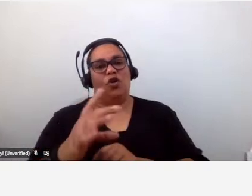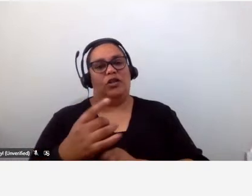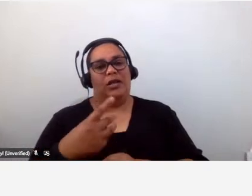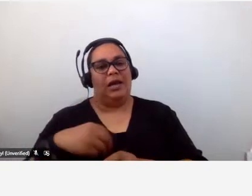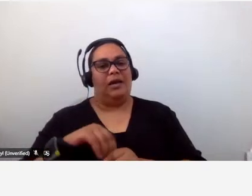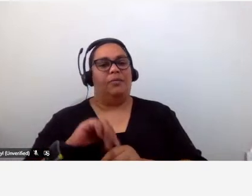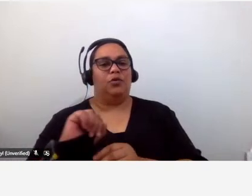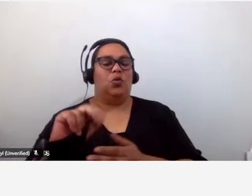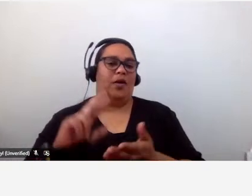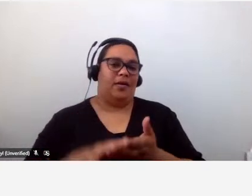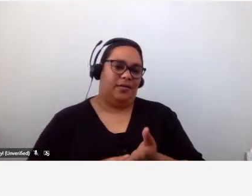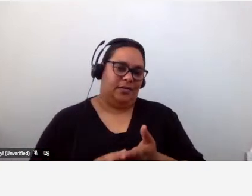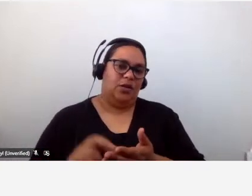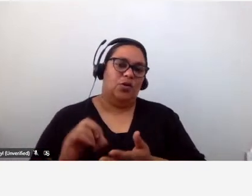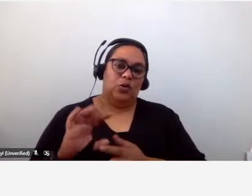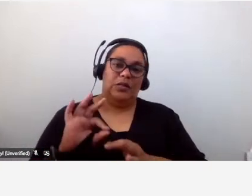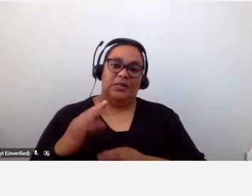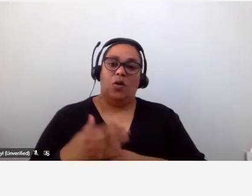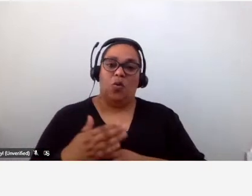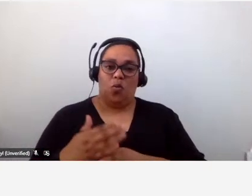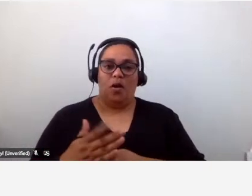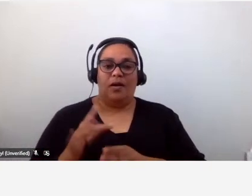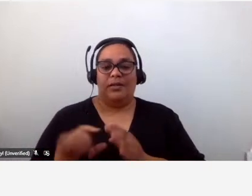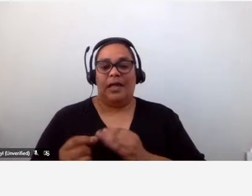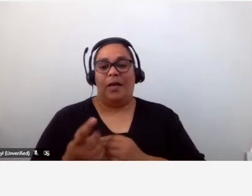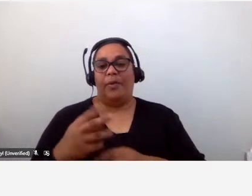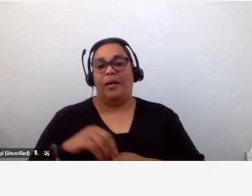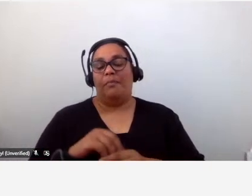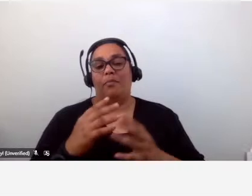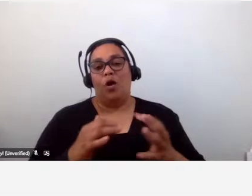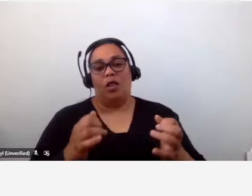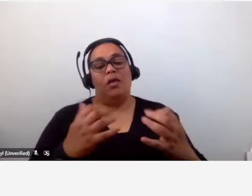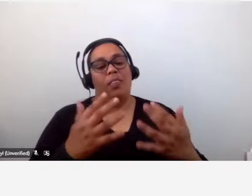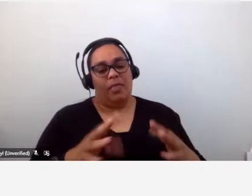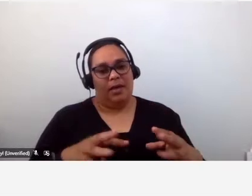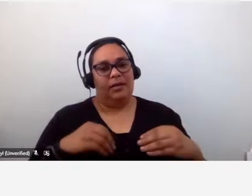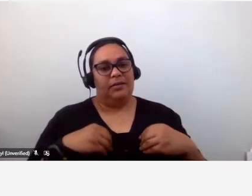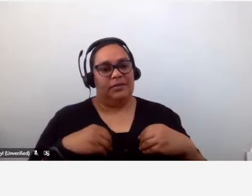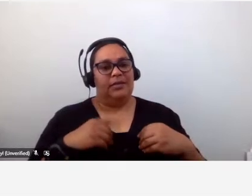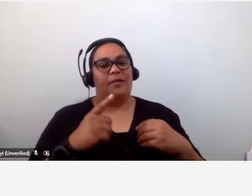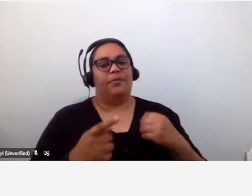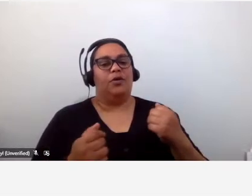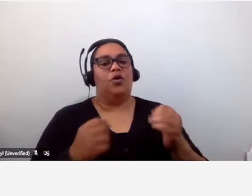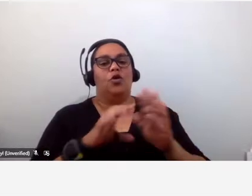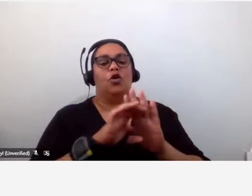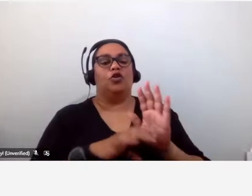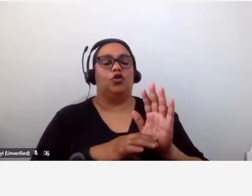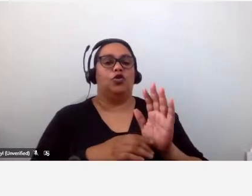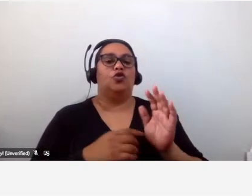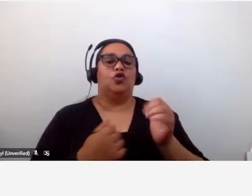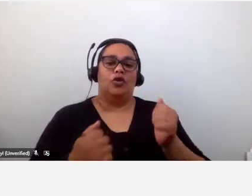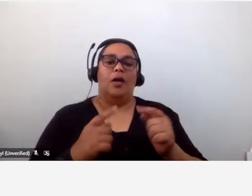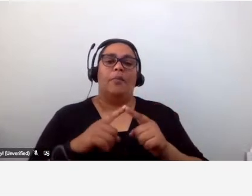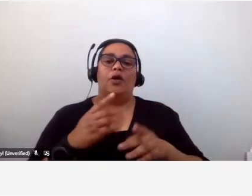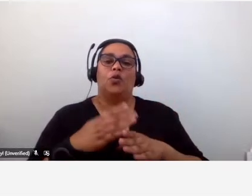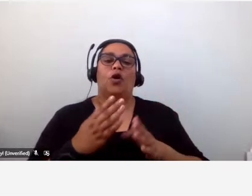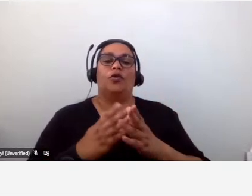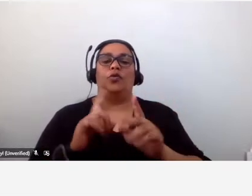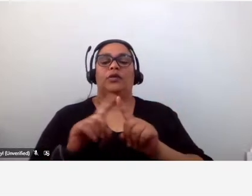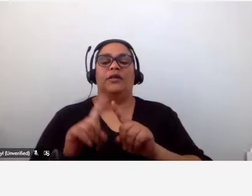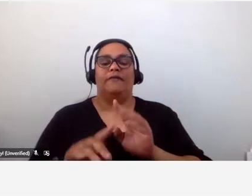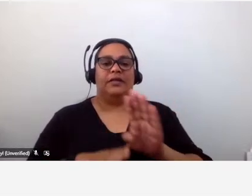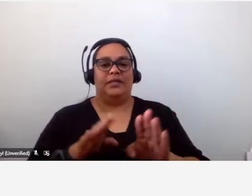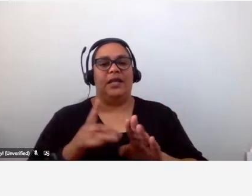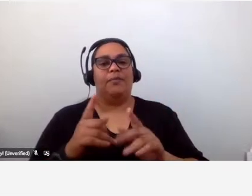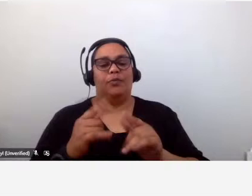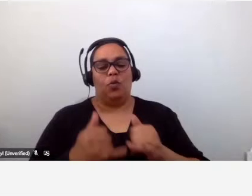around the Act. So that work is currently happening. Parliament has accepted the Constitutional Court's judgment and is actively working through the necessary steps